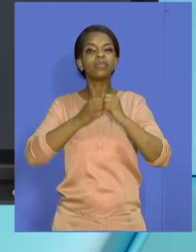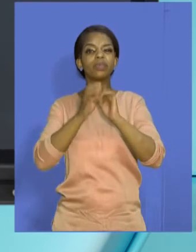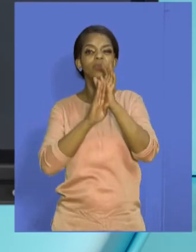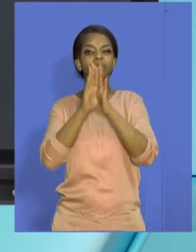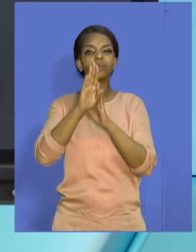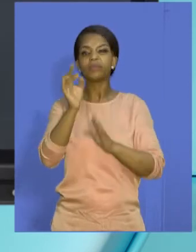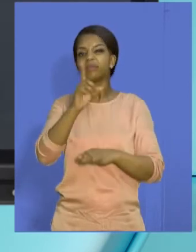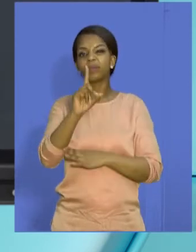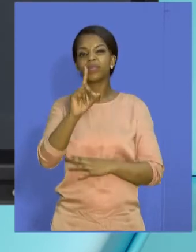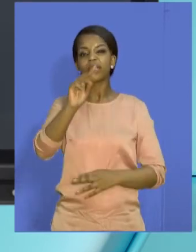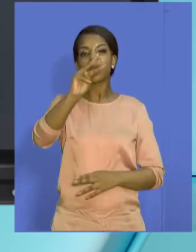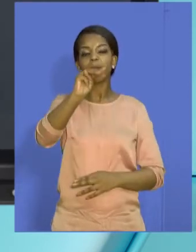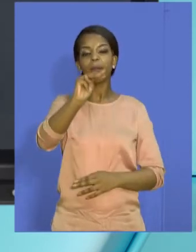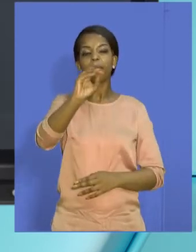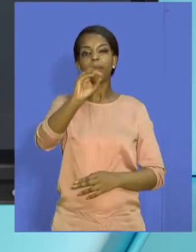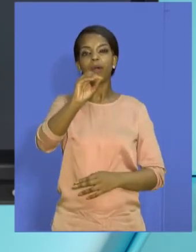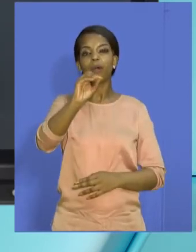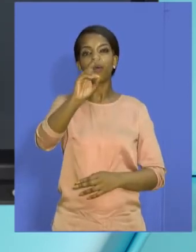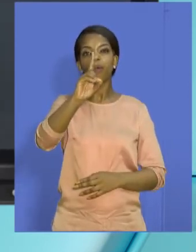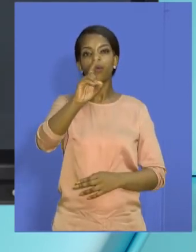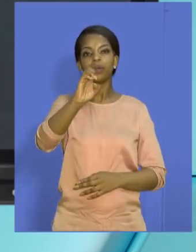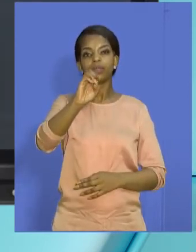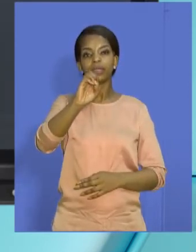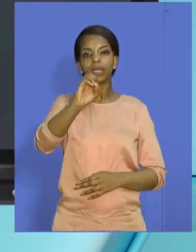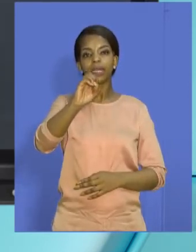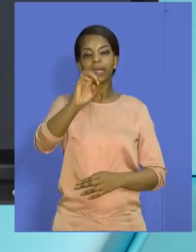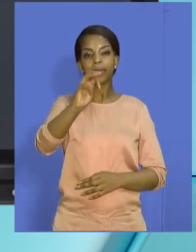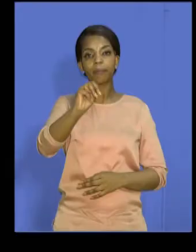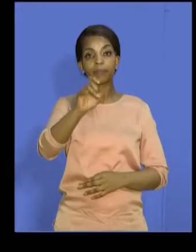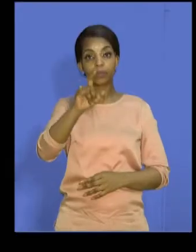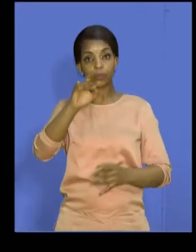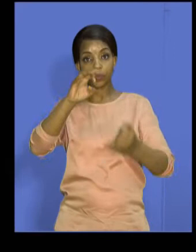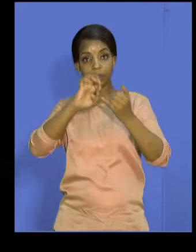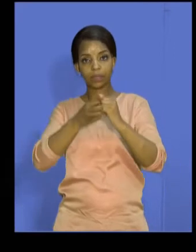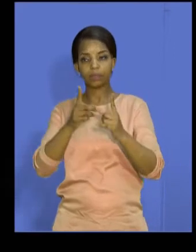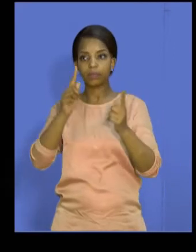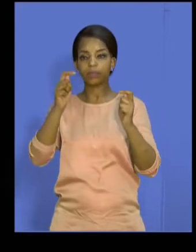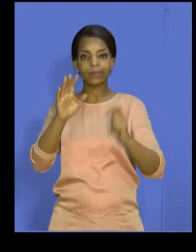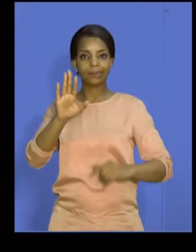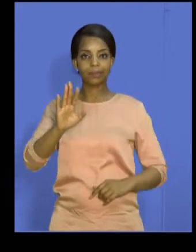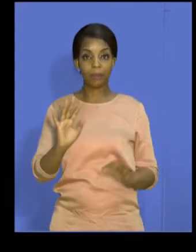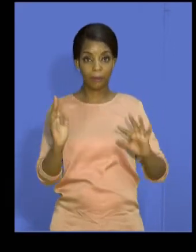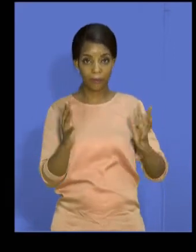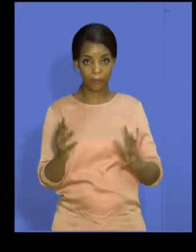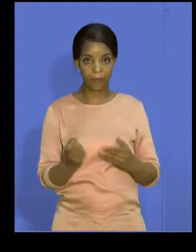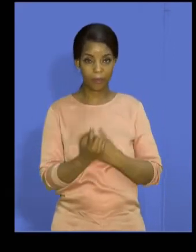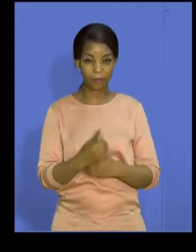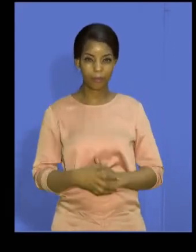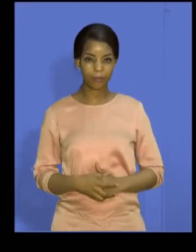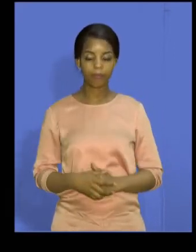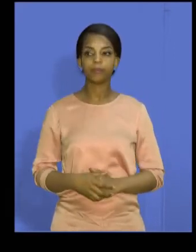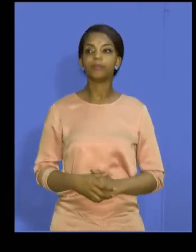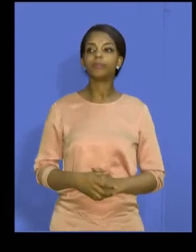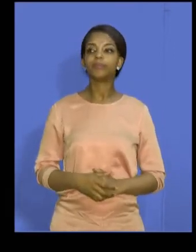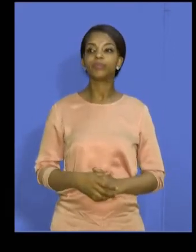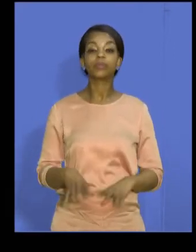which in this instance will be an equation that we will use to try and talk about this. If I want to find the